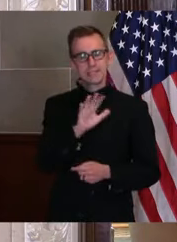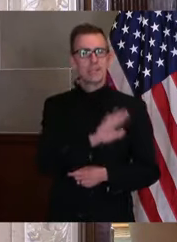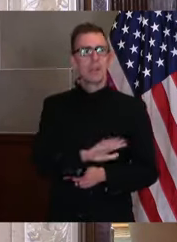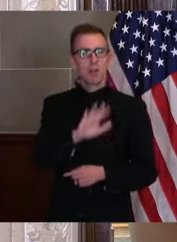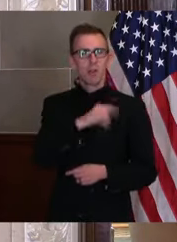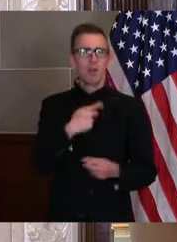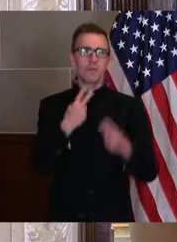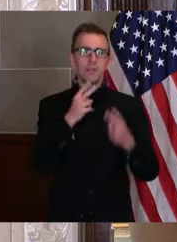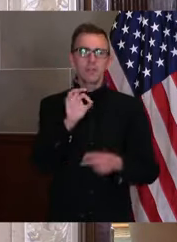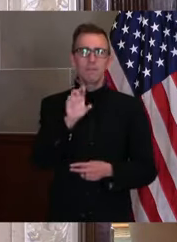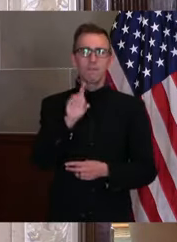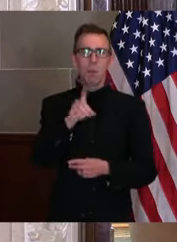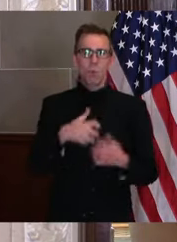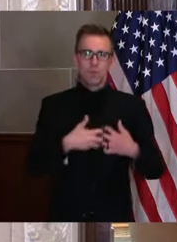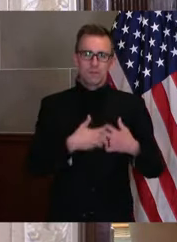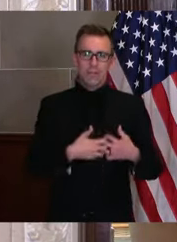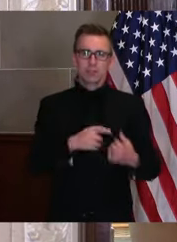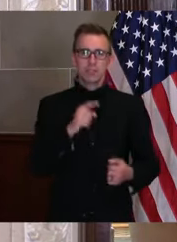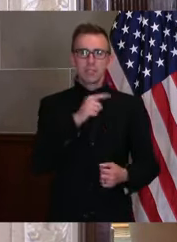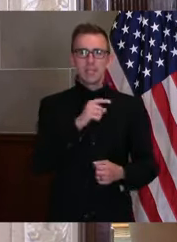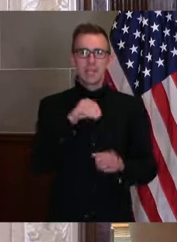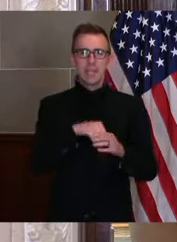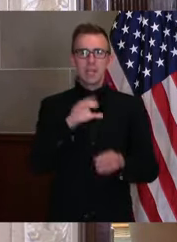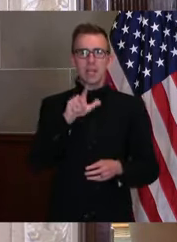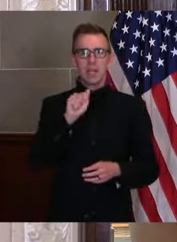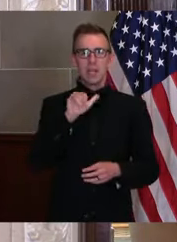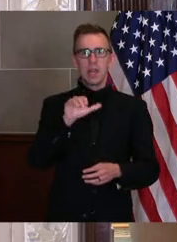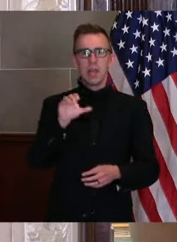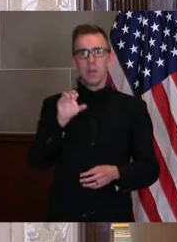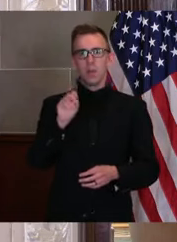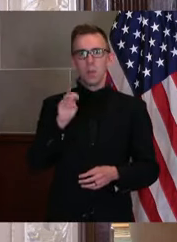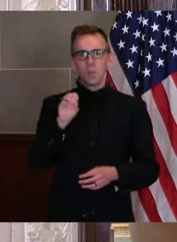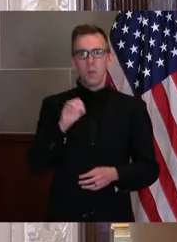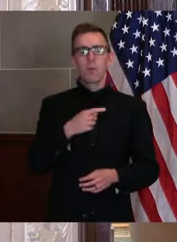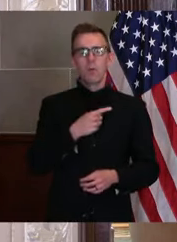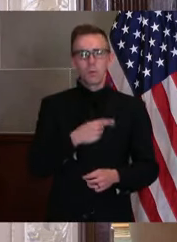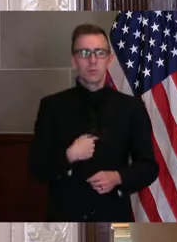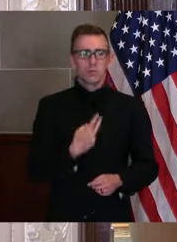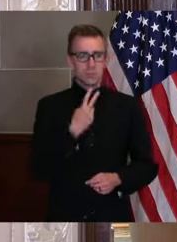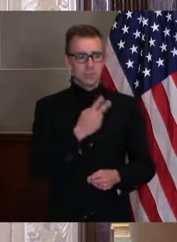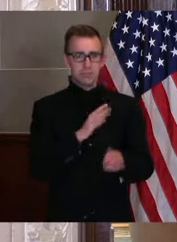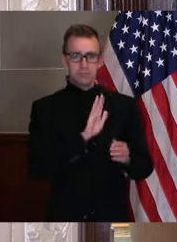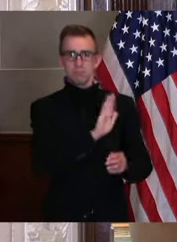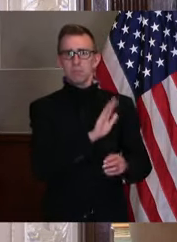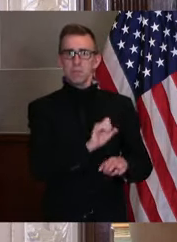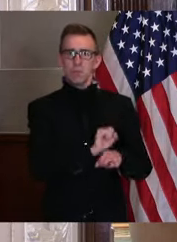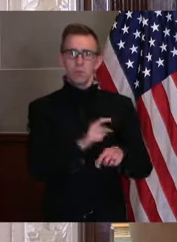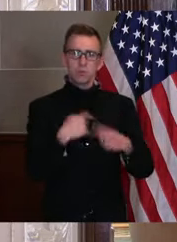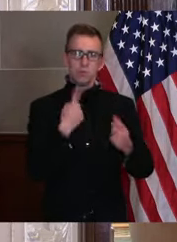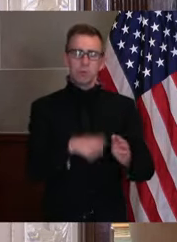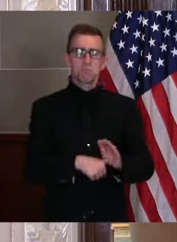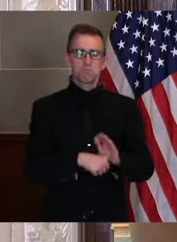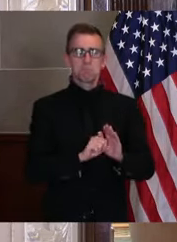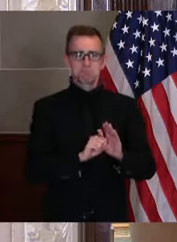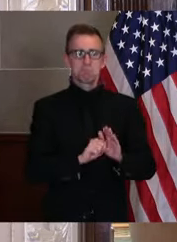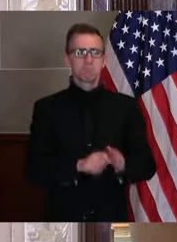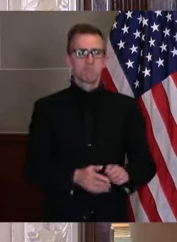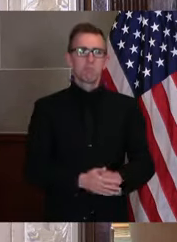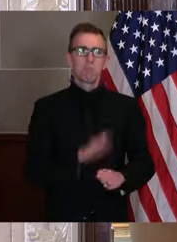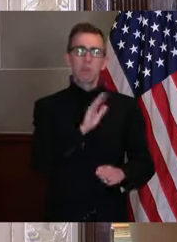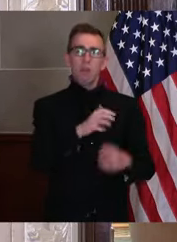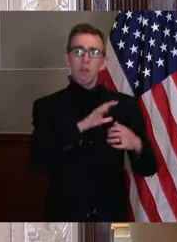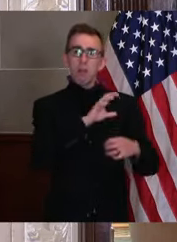the Ford assembly plant in Claycomo, and it was impressive to see what Ford has been doing, and Ford Motor Company issued